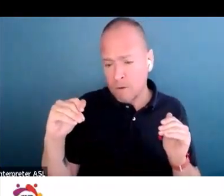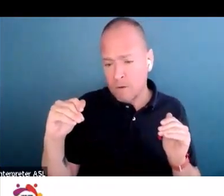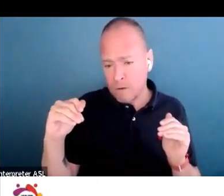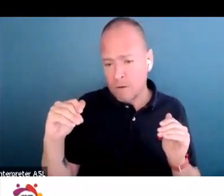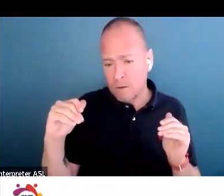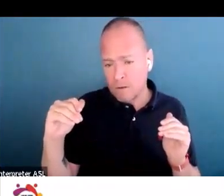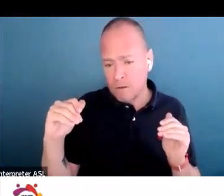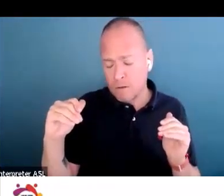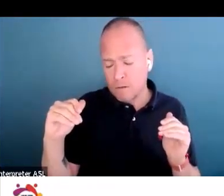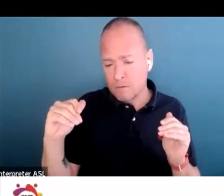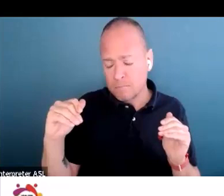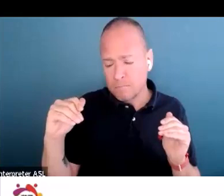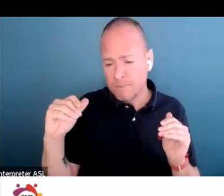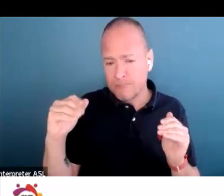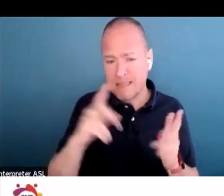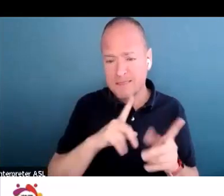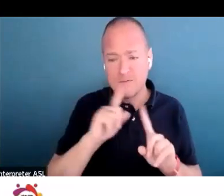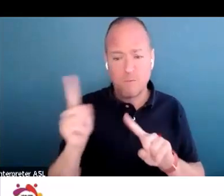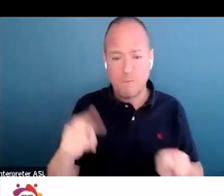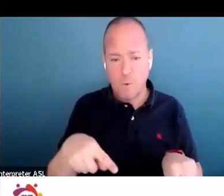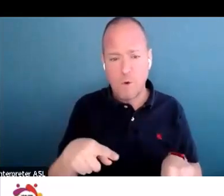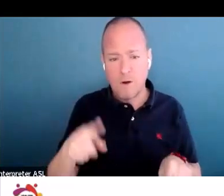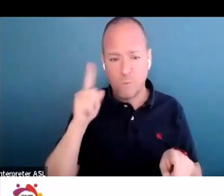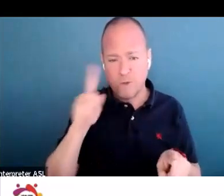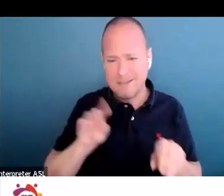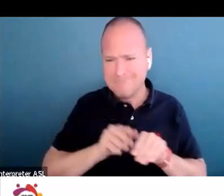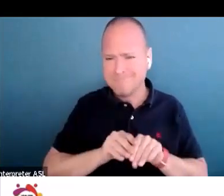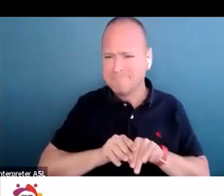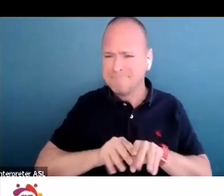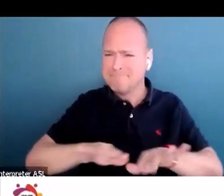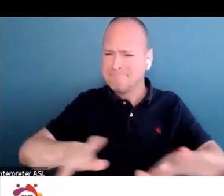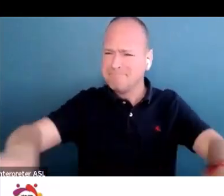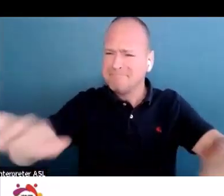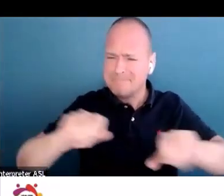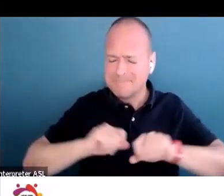report really trickles down to